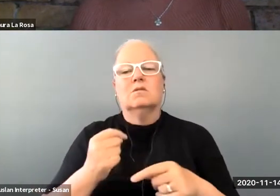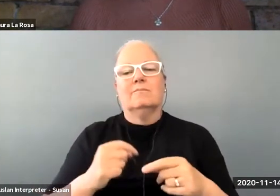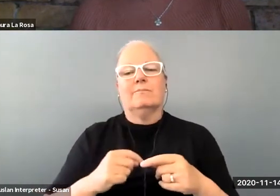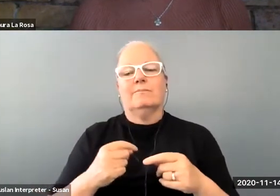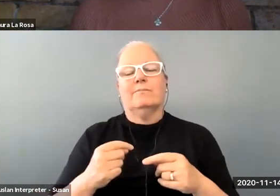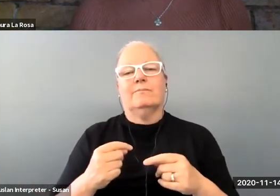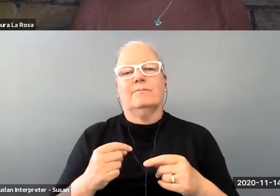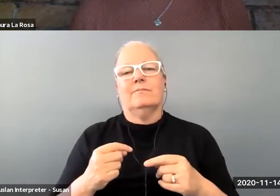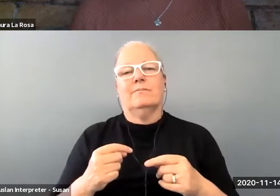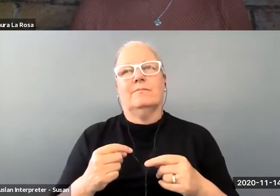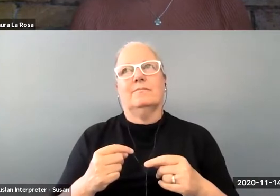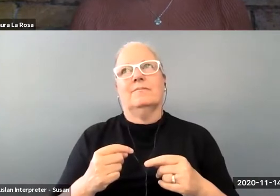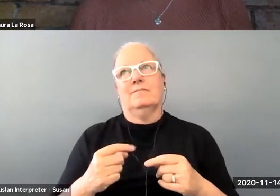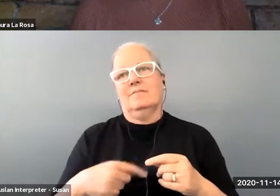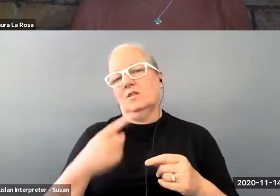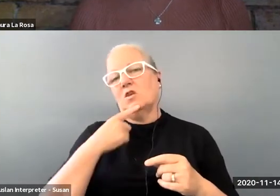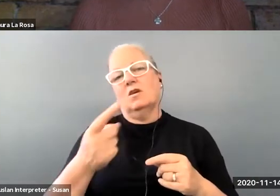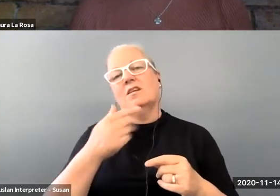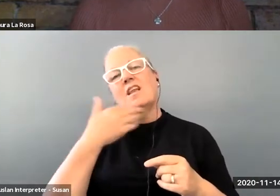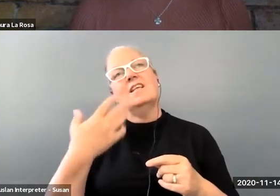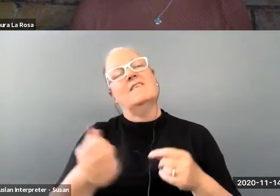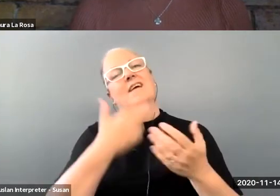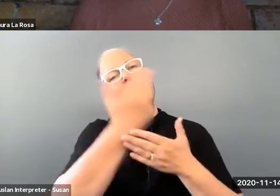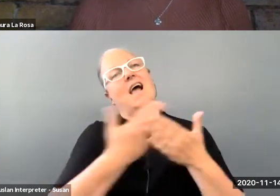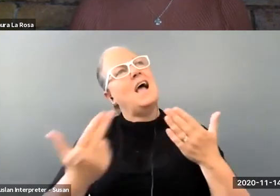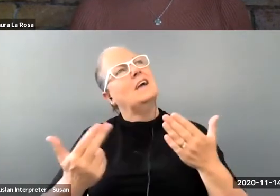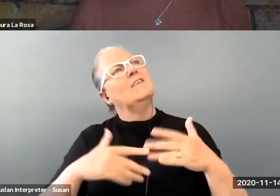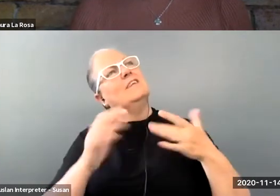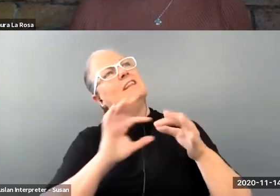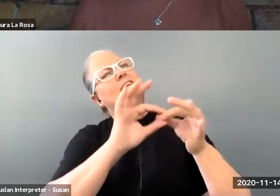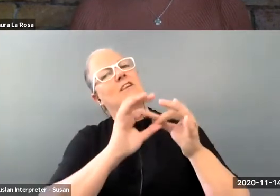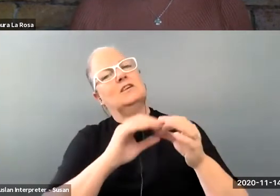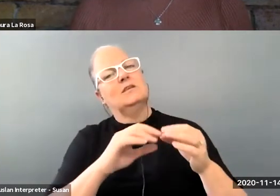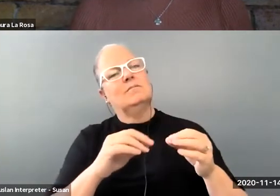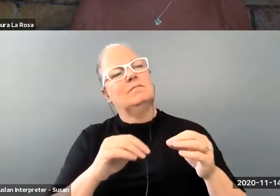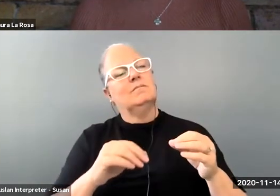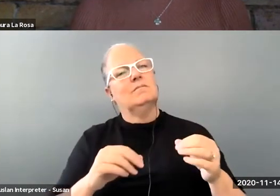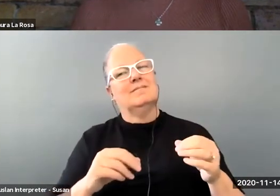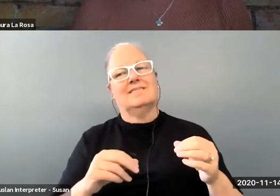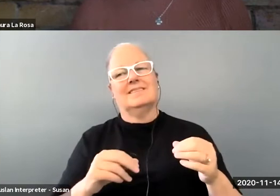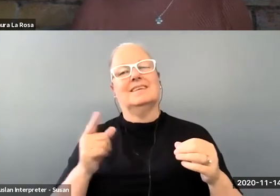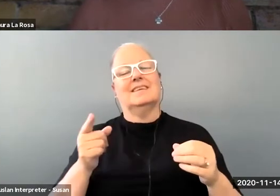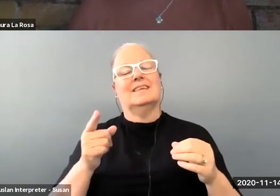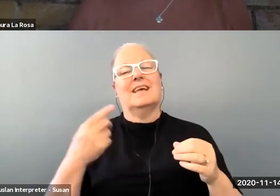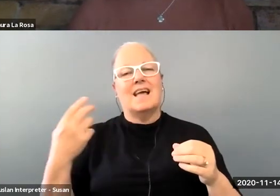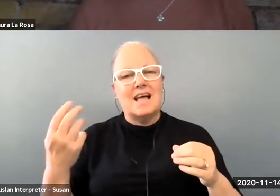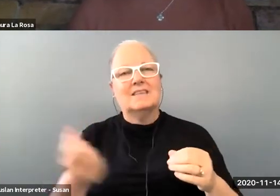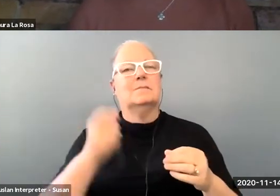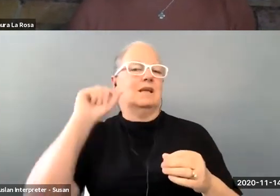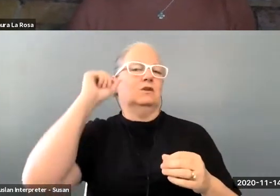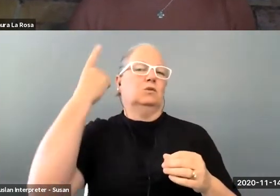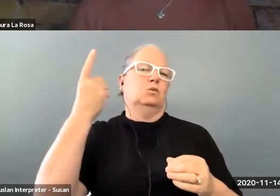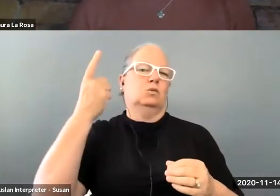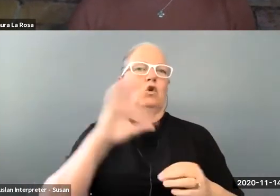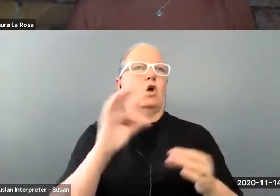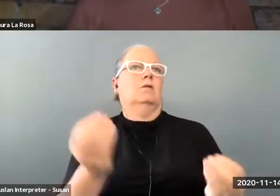doesn't, even though I just said it's nice to have art to engage with, it doesn't need to be palatable. It needs to be understood. And I